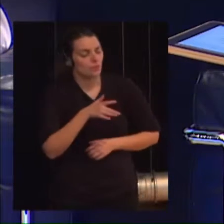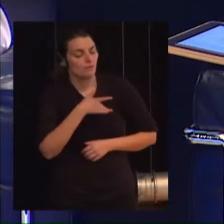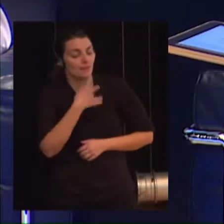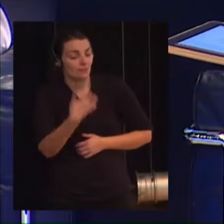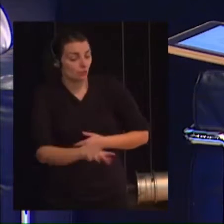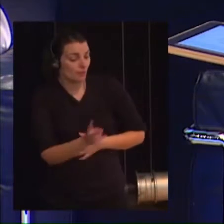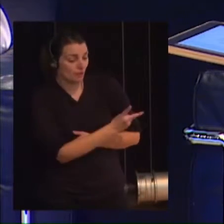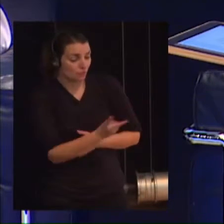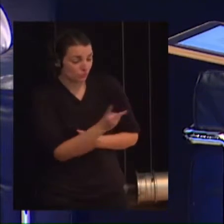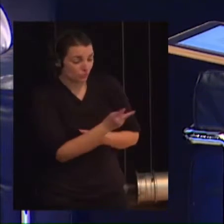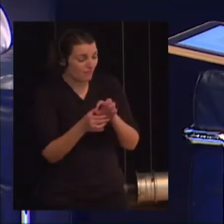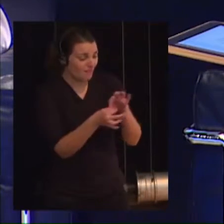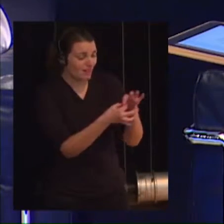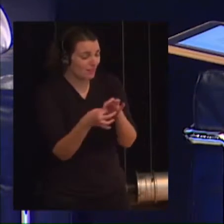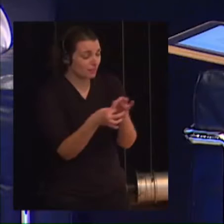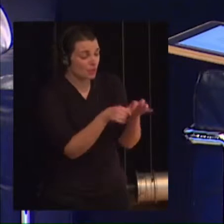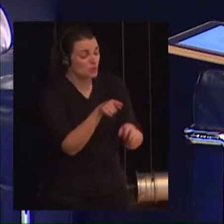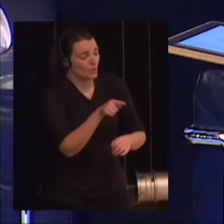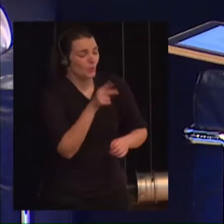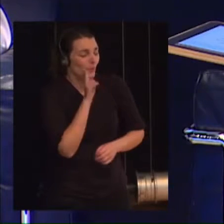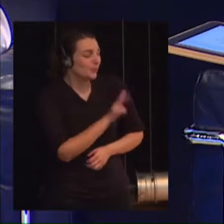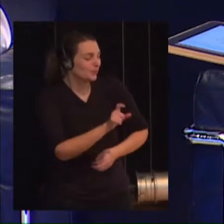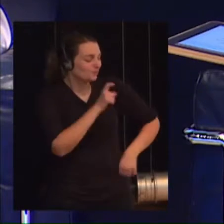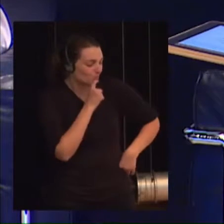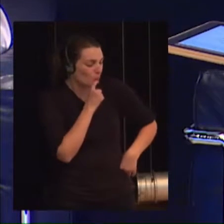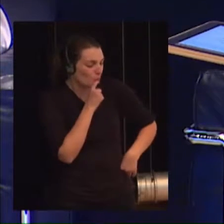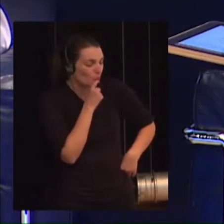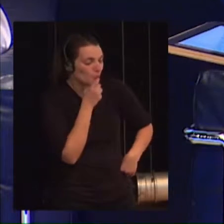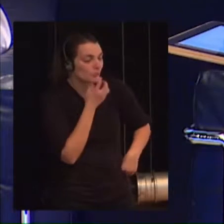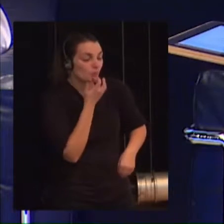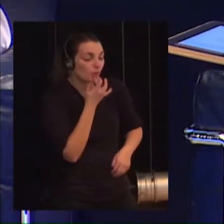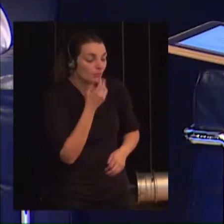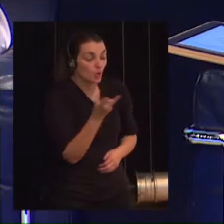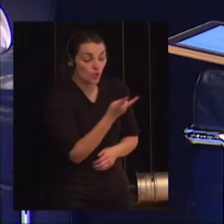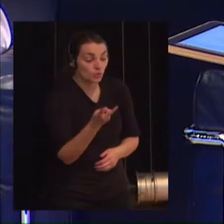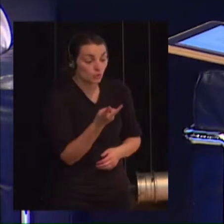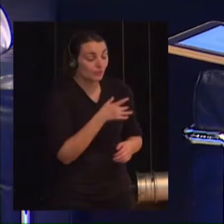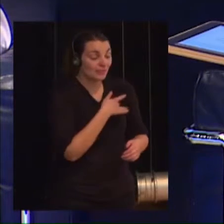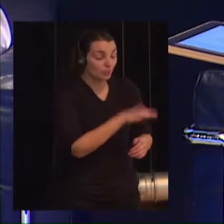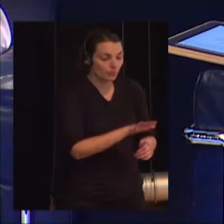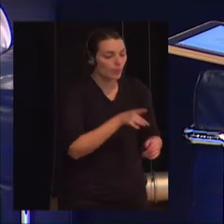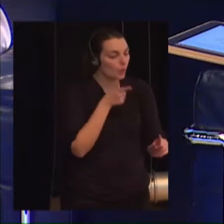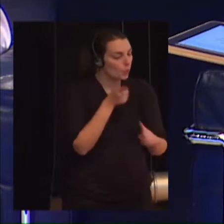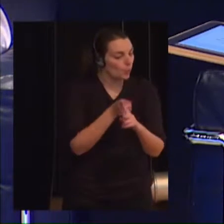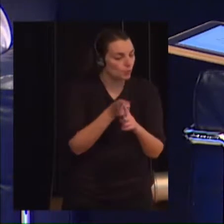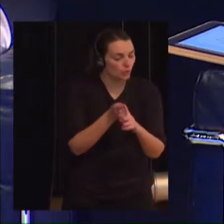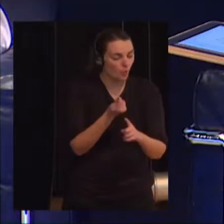is in how philanthropy generally has used media in a very utilitarian way mm-hmm. as a tool.